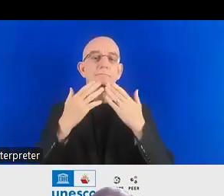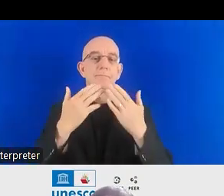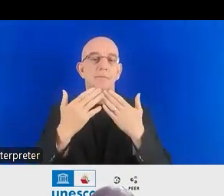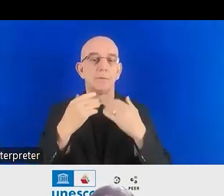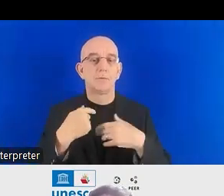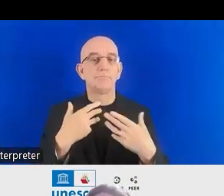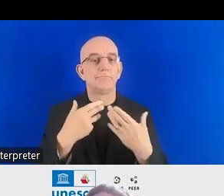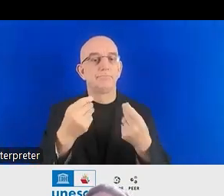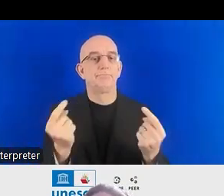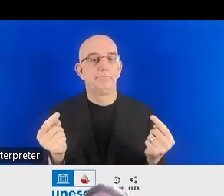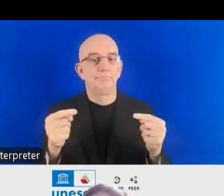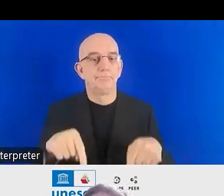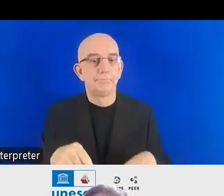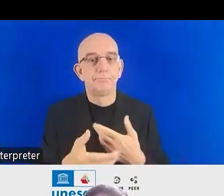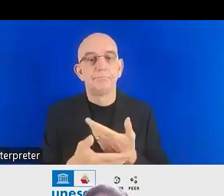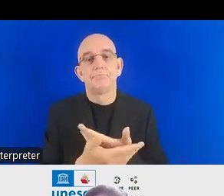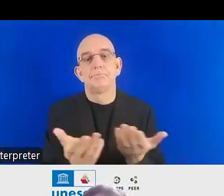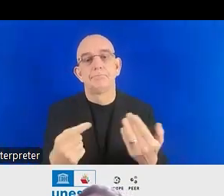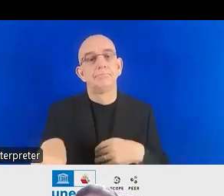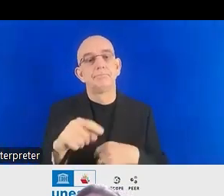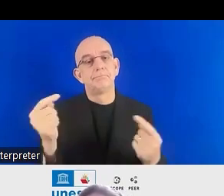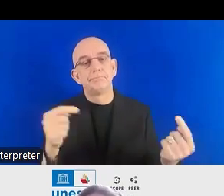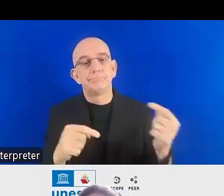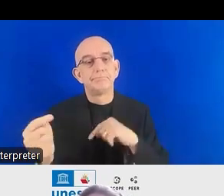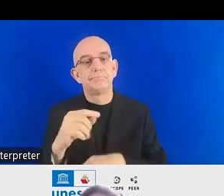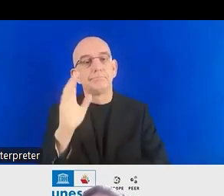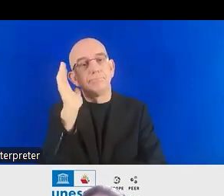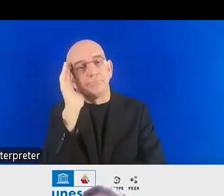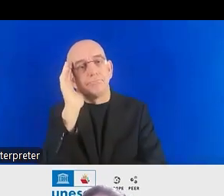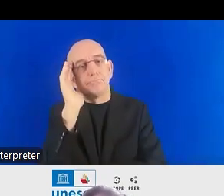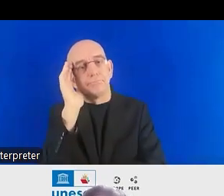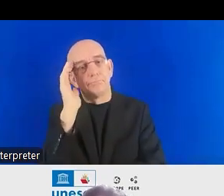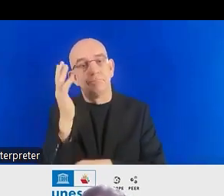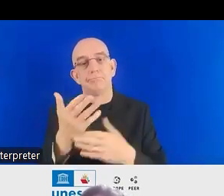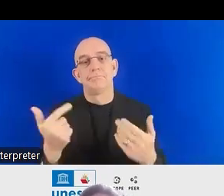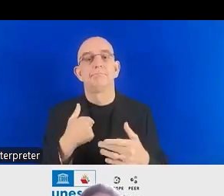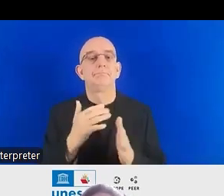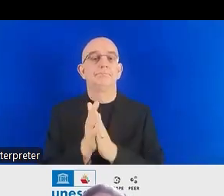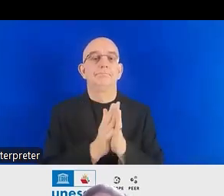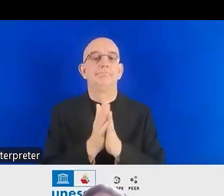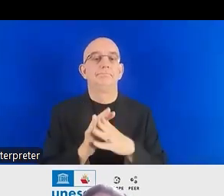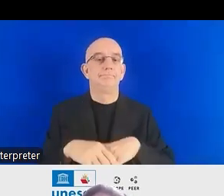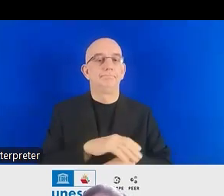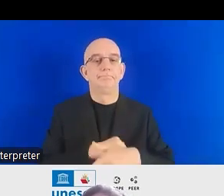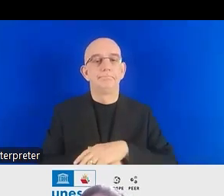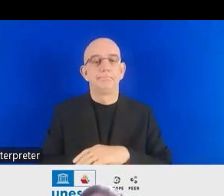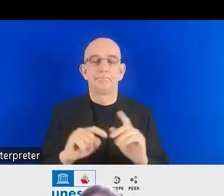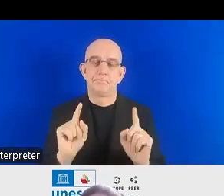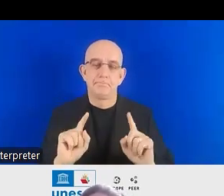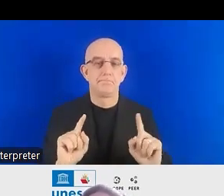really quickly giving you some insights on our report, and this